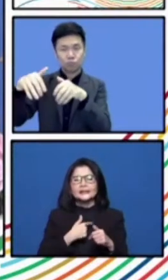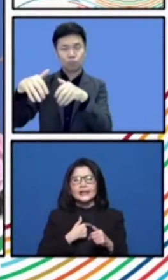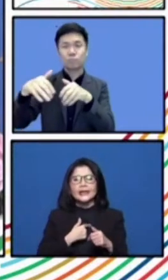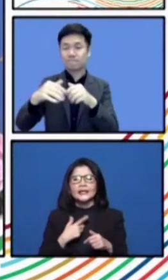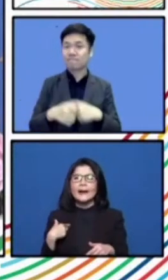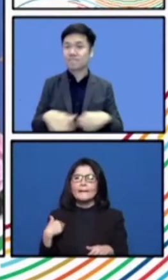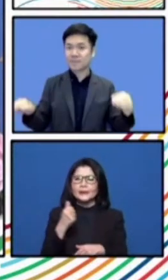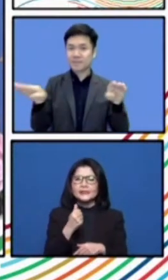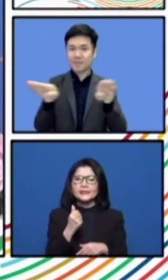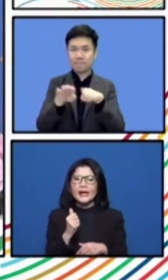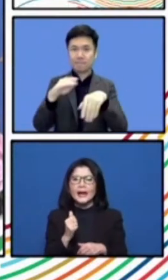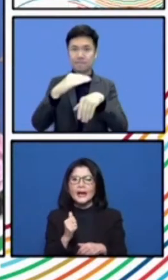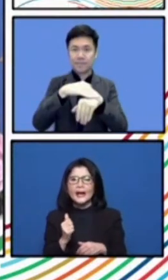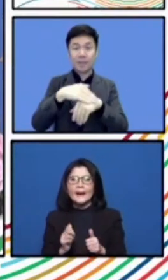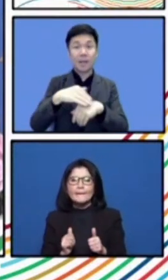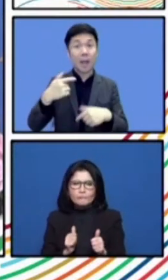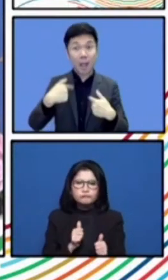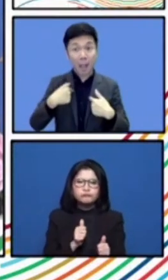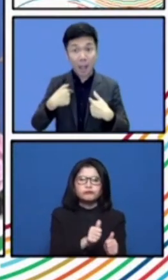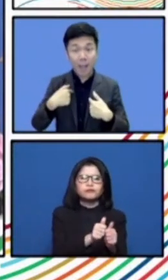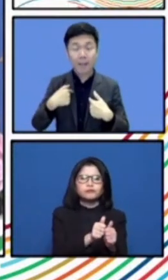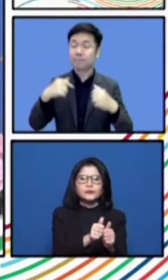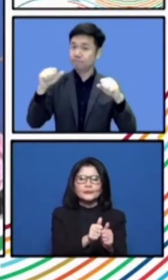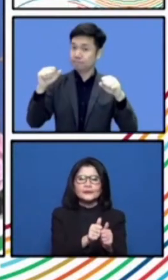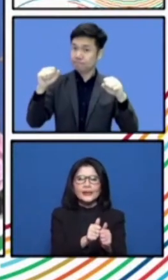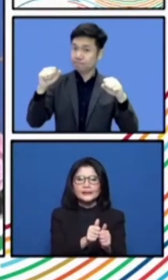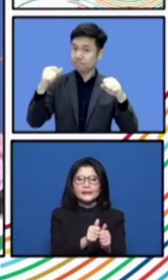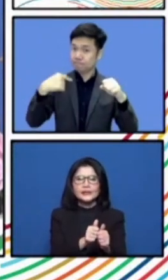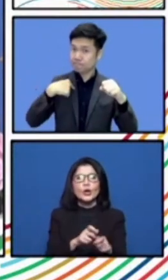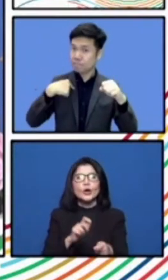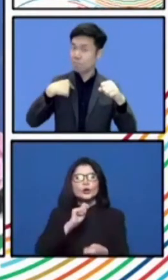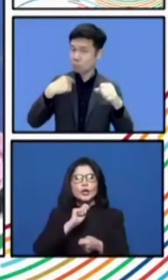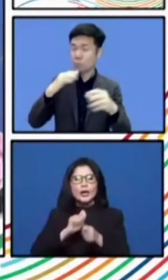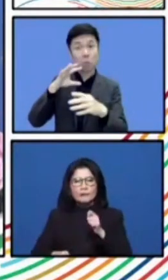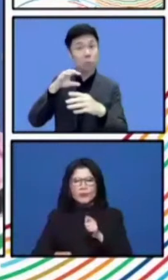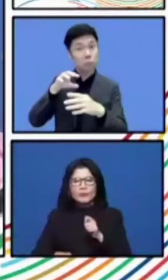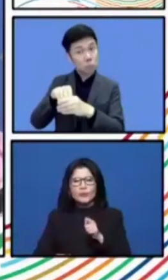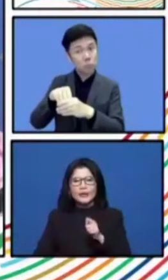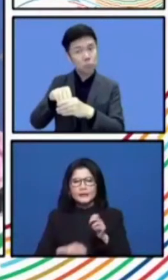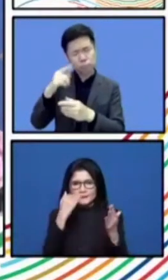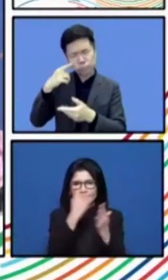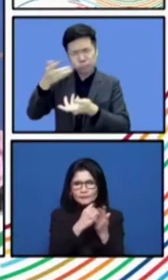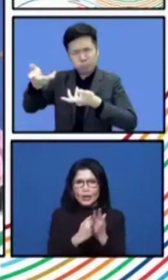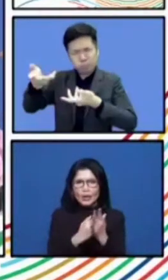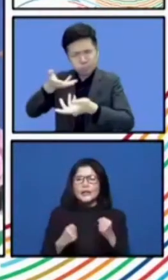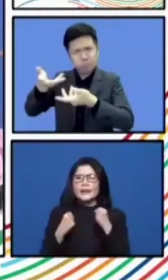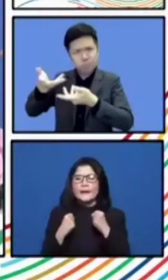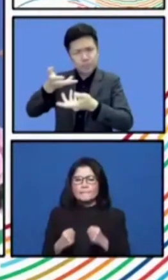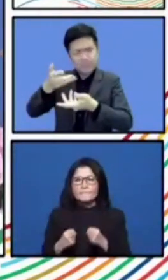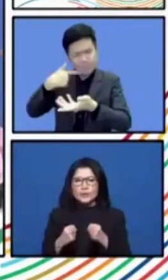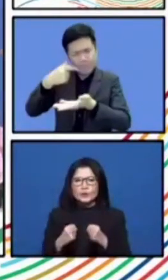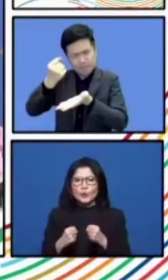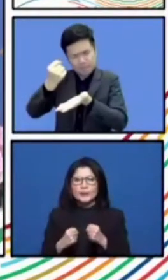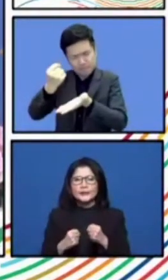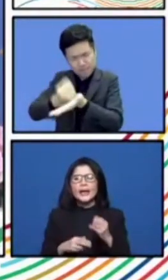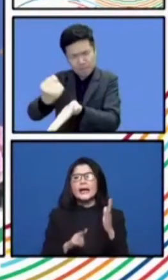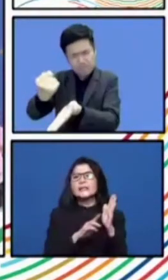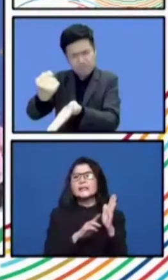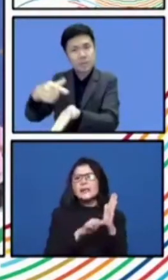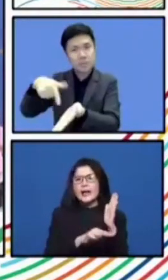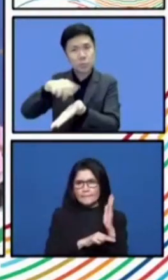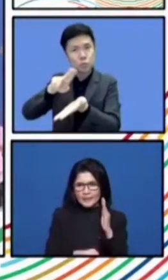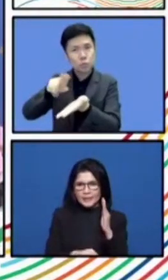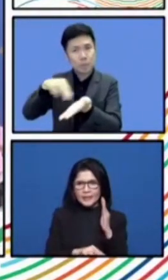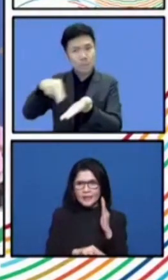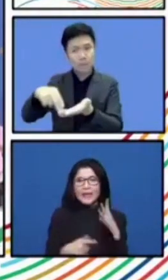in the formulation and strengthening negotiation and Adoption of the crpd as I